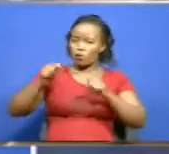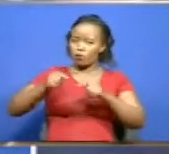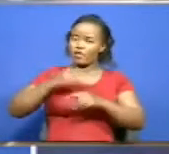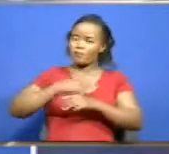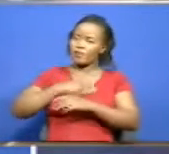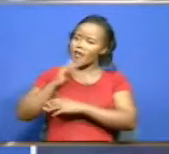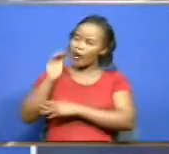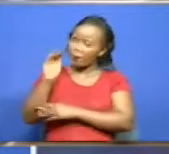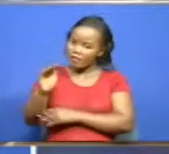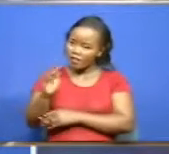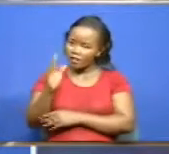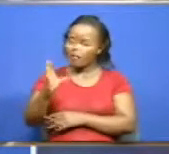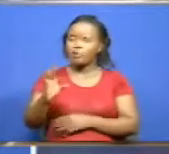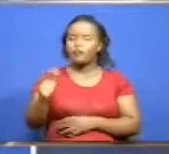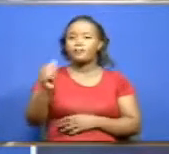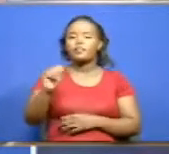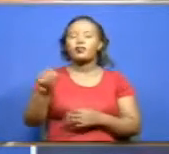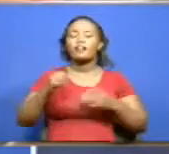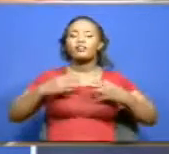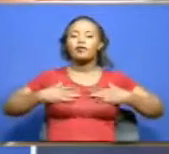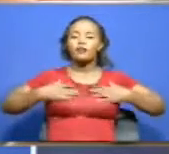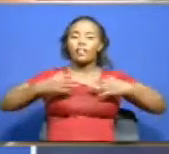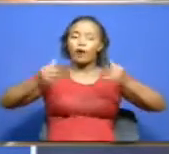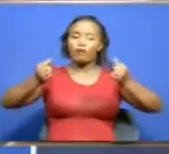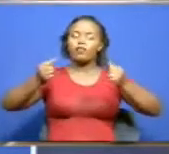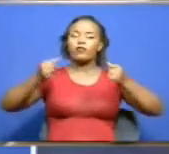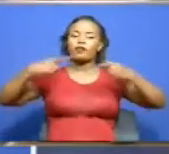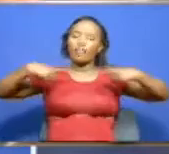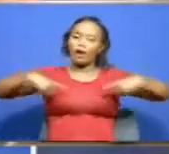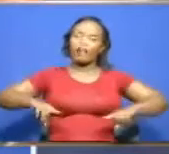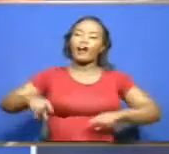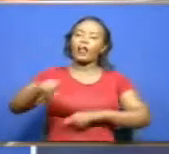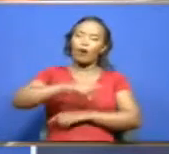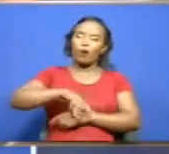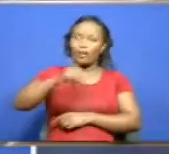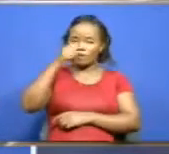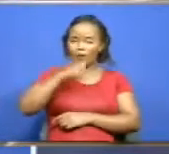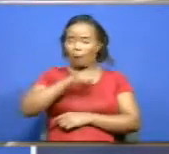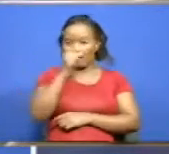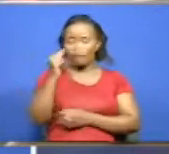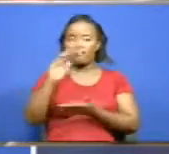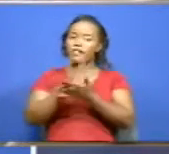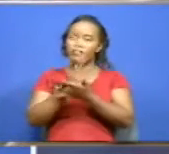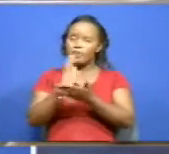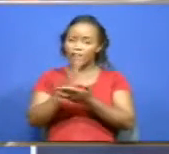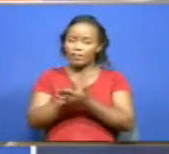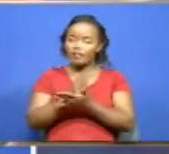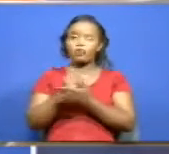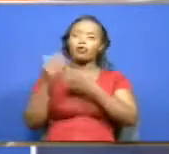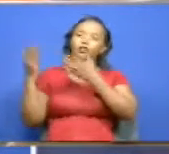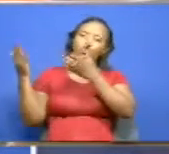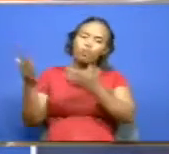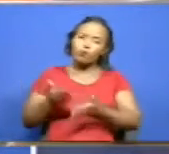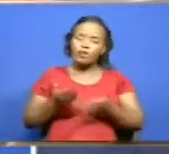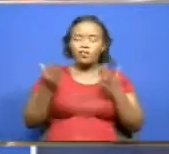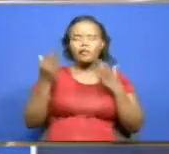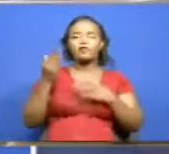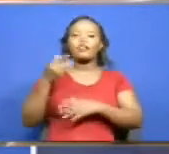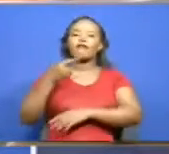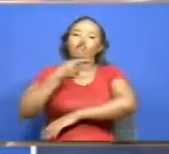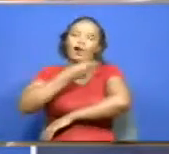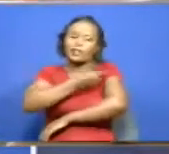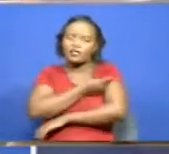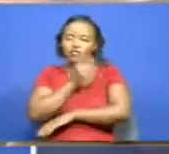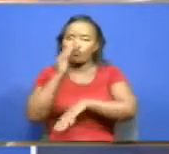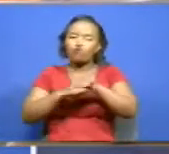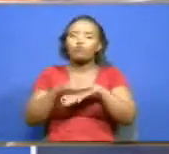Health is allow us to retain these good quality vaccines which are